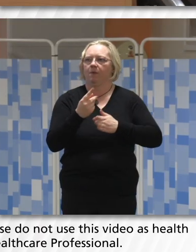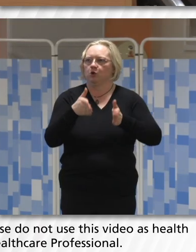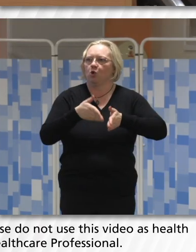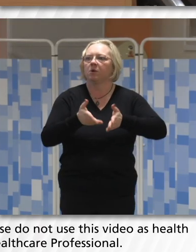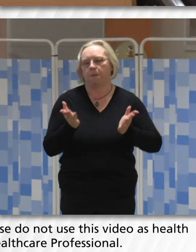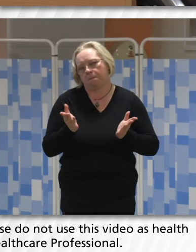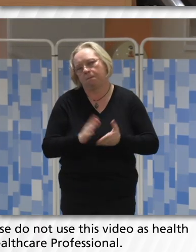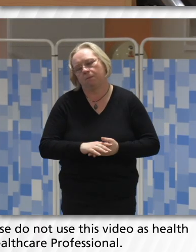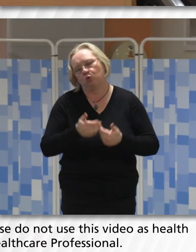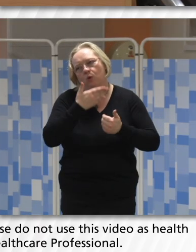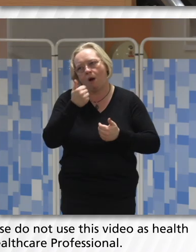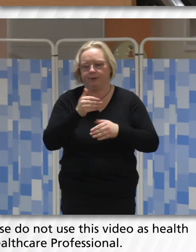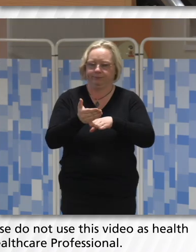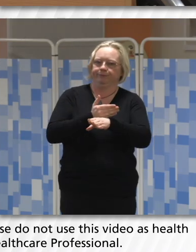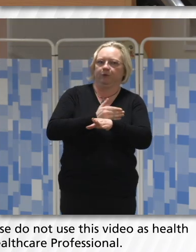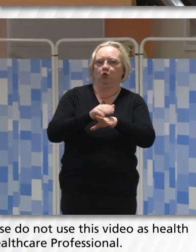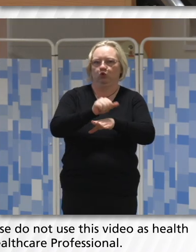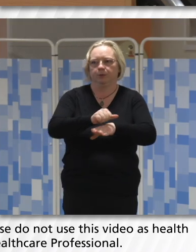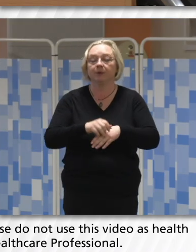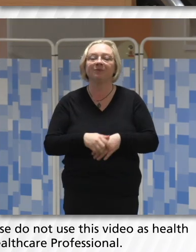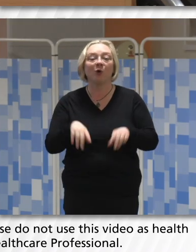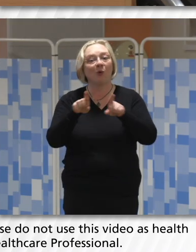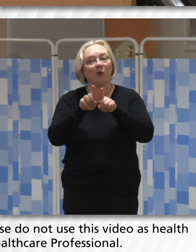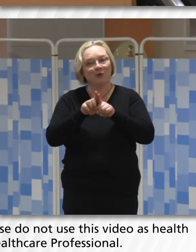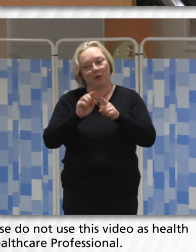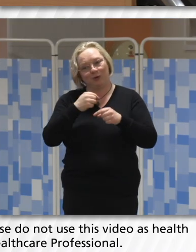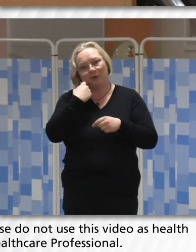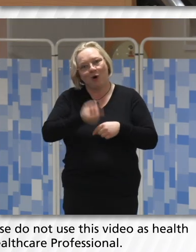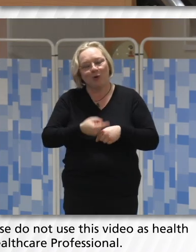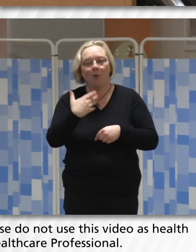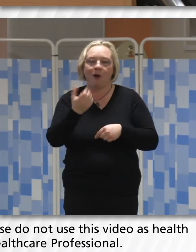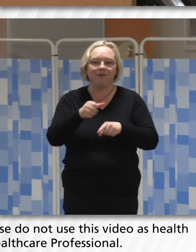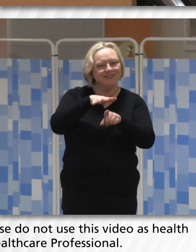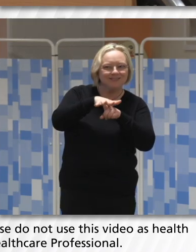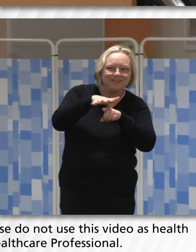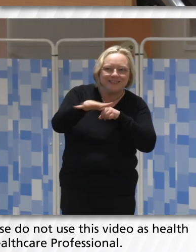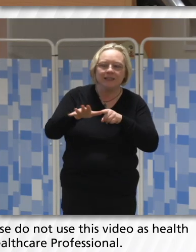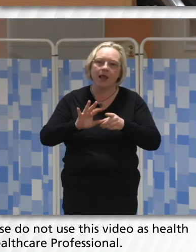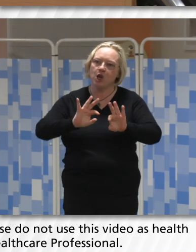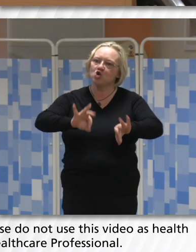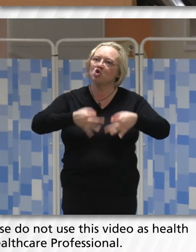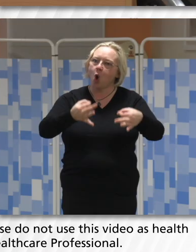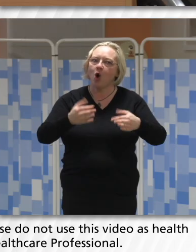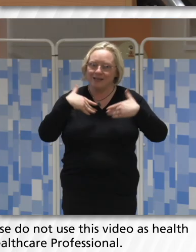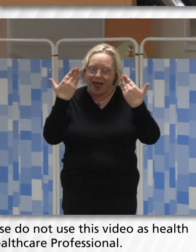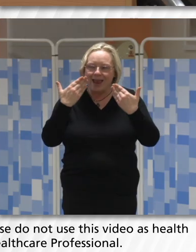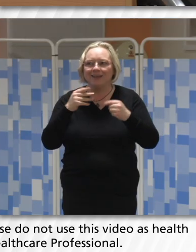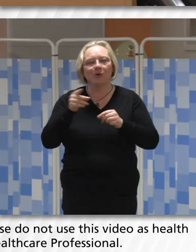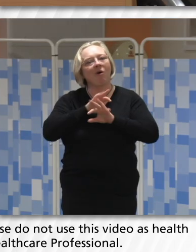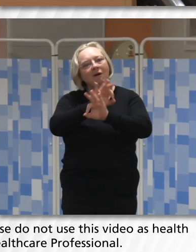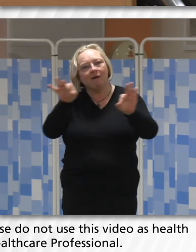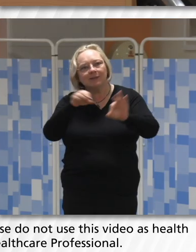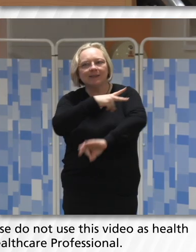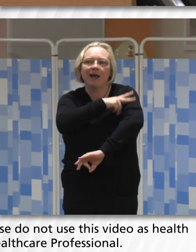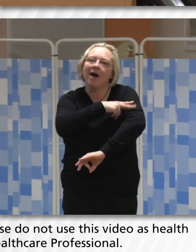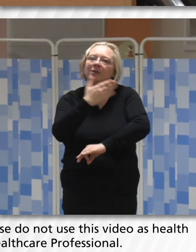do. And tomorrow is also Silly Sock Day in the hospital. So we're asking staff to wear silly socks for the day and make a donation